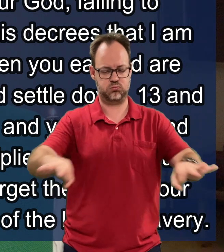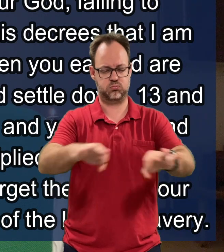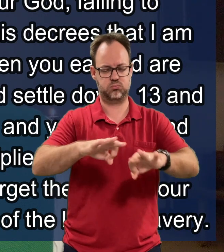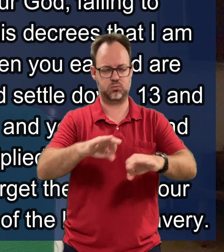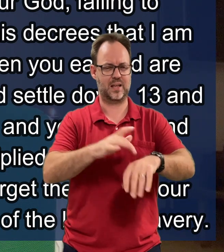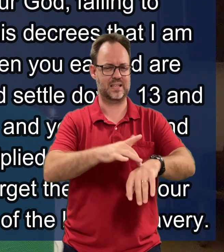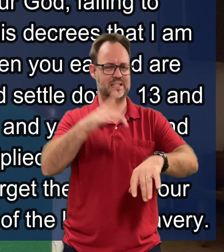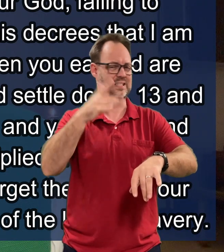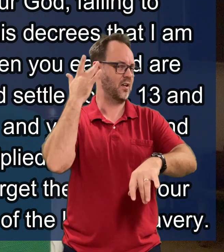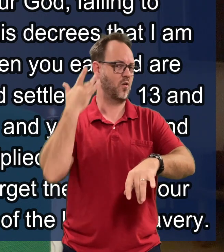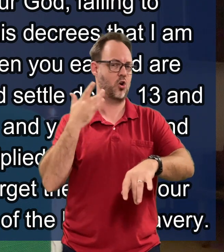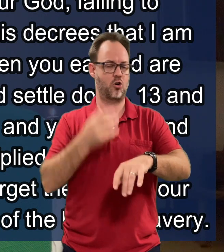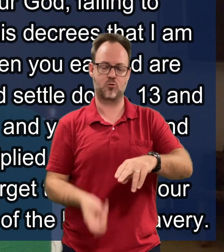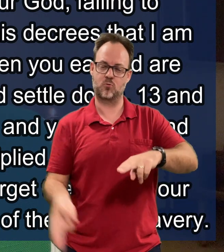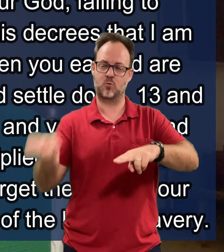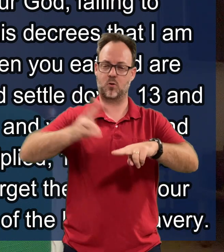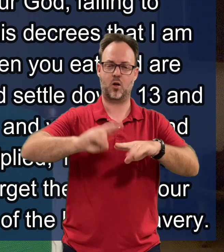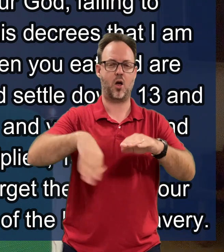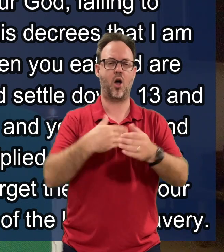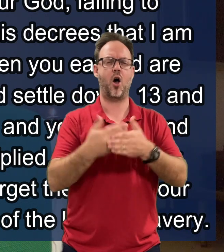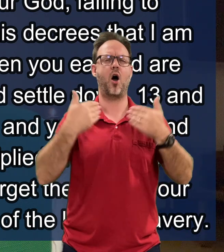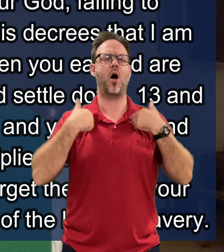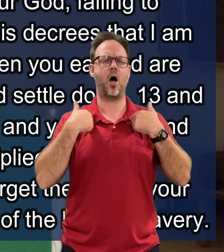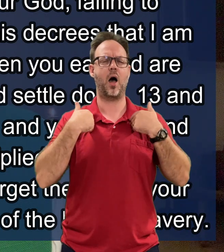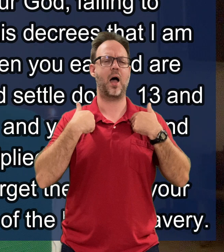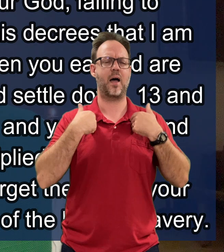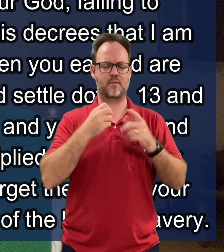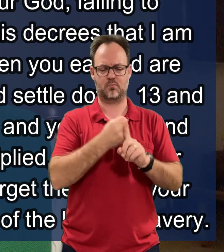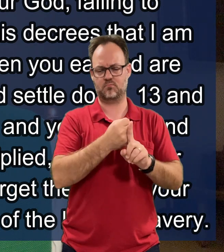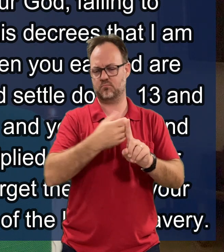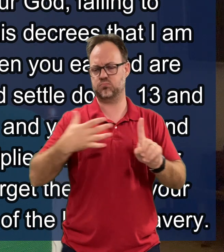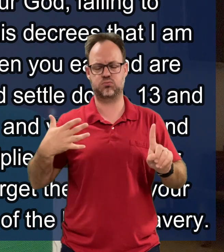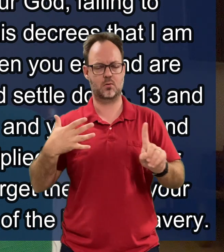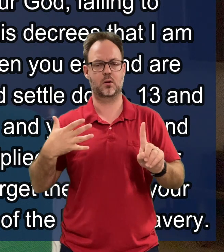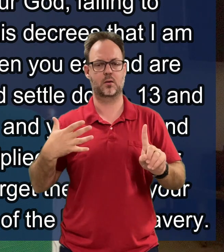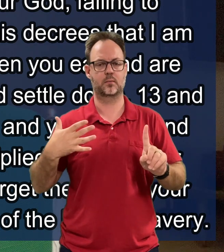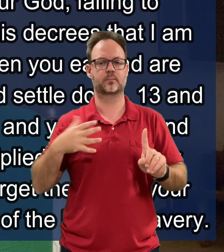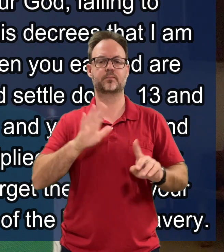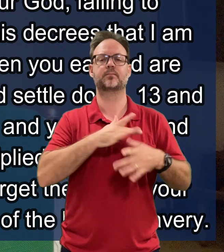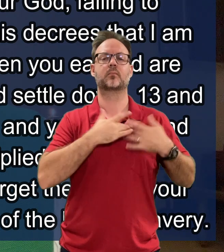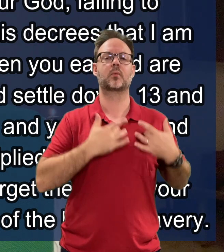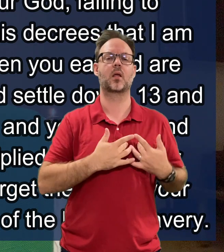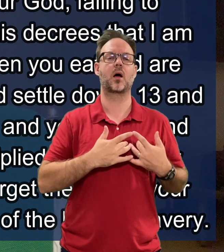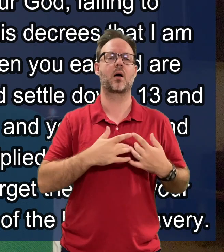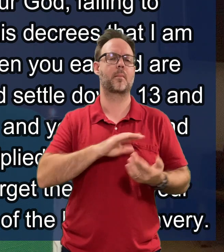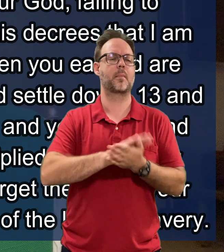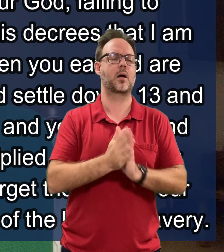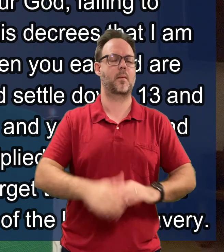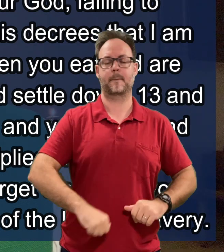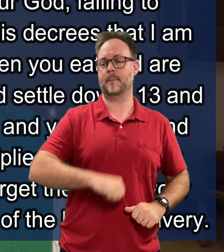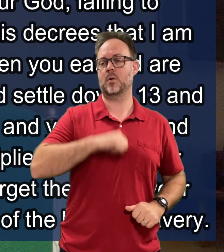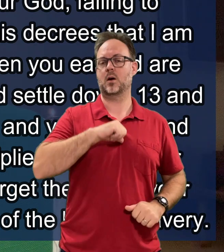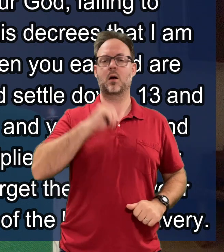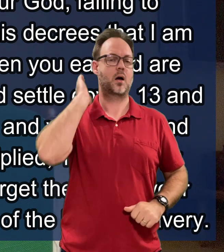and gold increase, and all you have is multiplied, then your heart will become proud, and